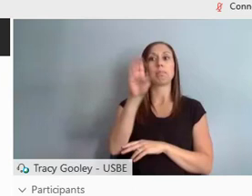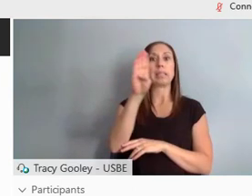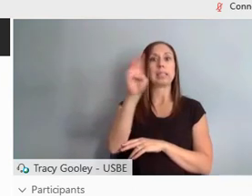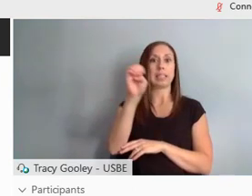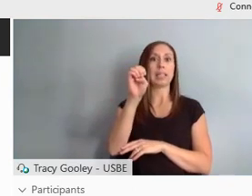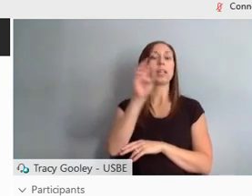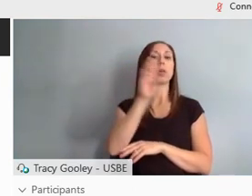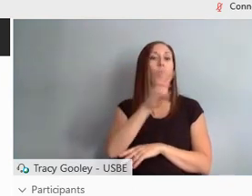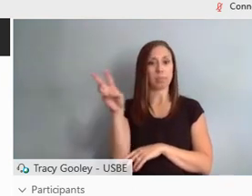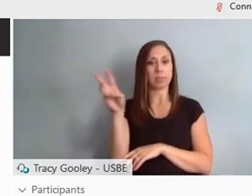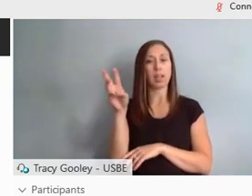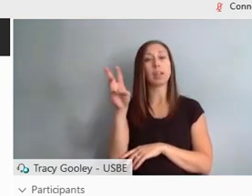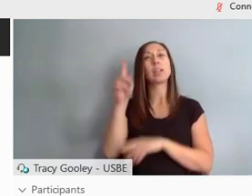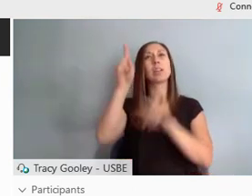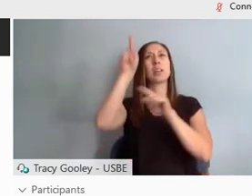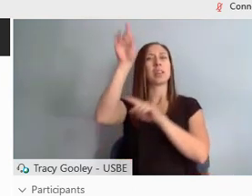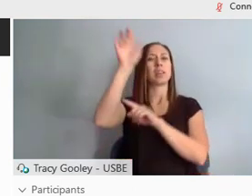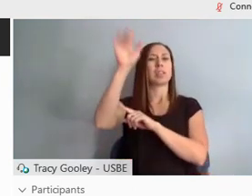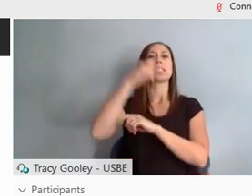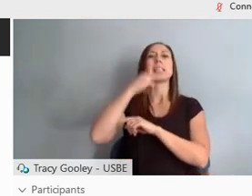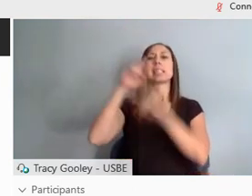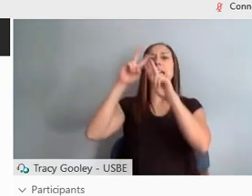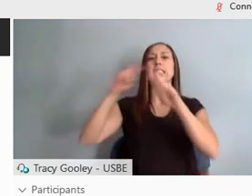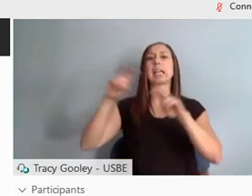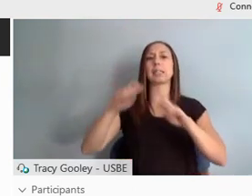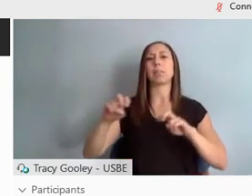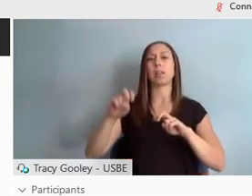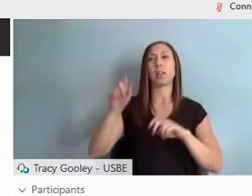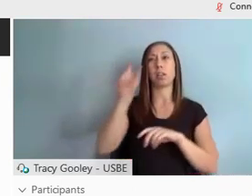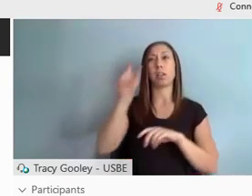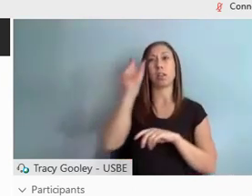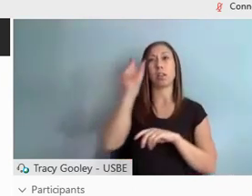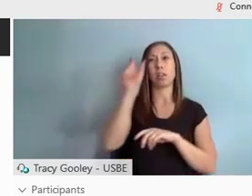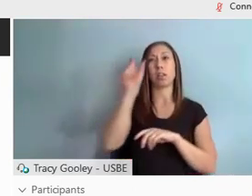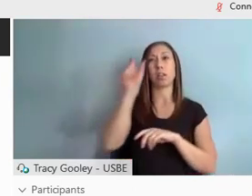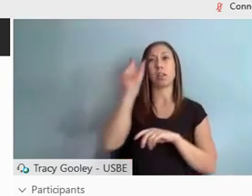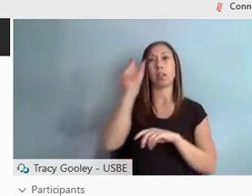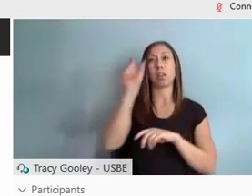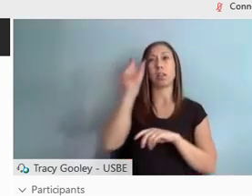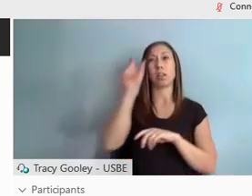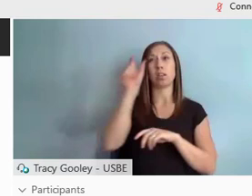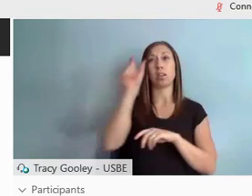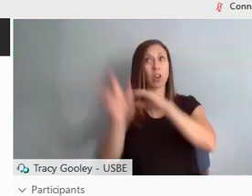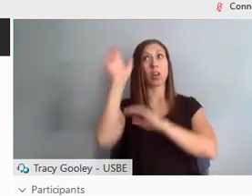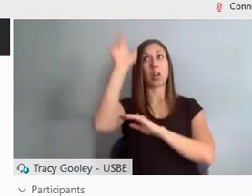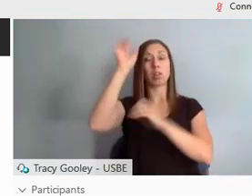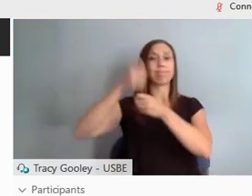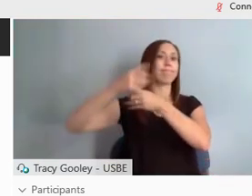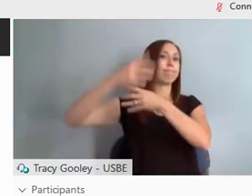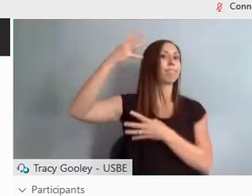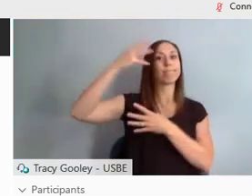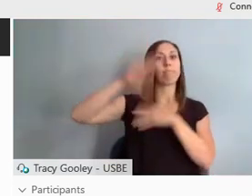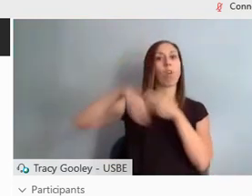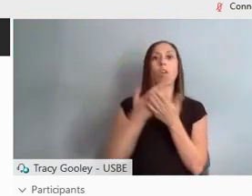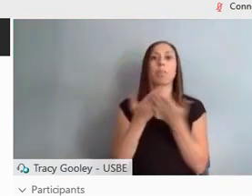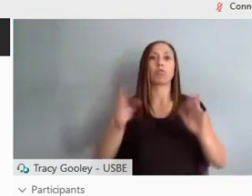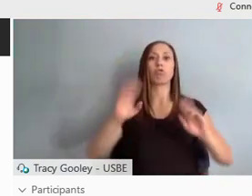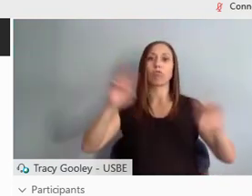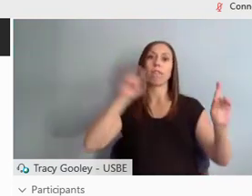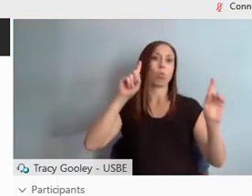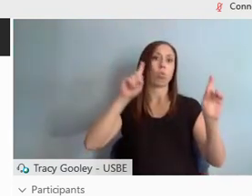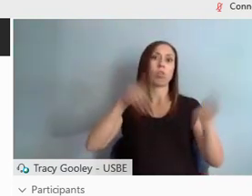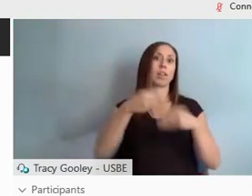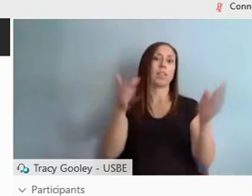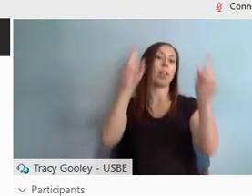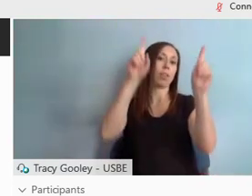Education website under the assessment page. You can go to the pre-kindergarten tab and find all of the materials that you need for test